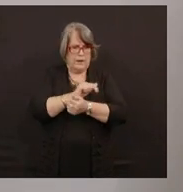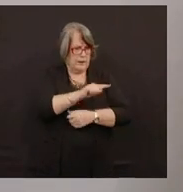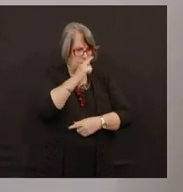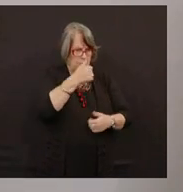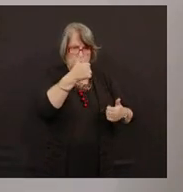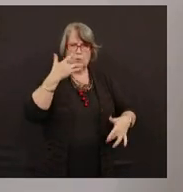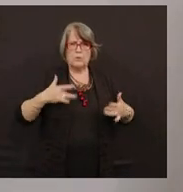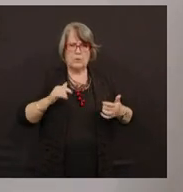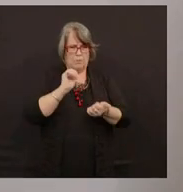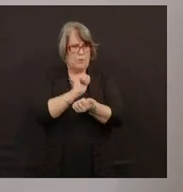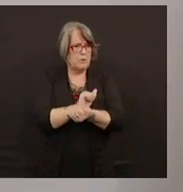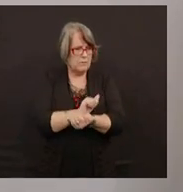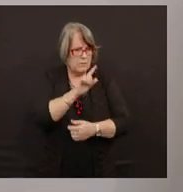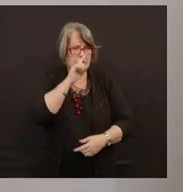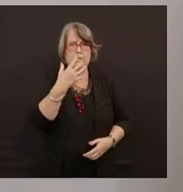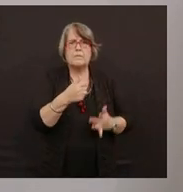life?